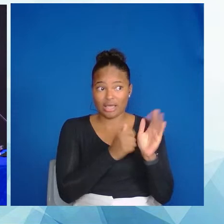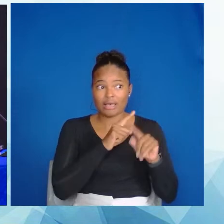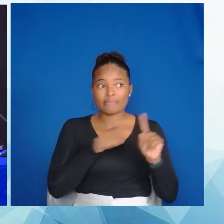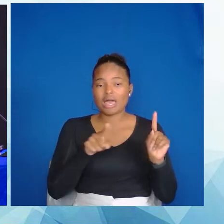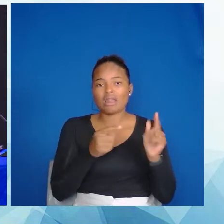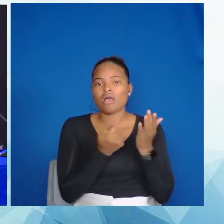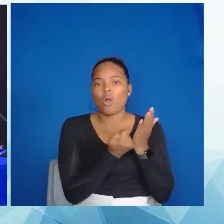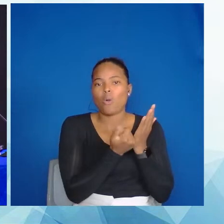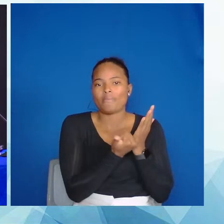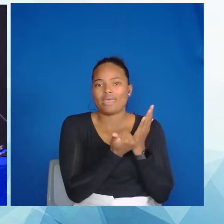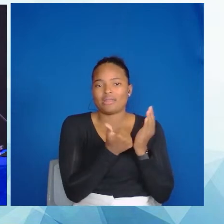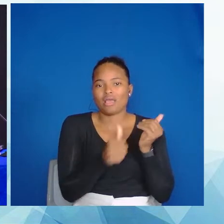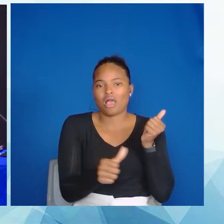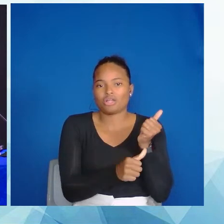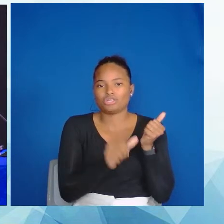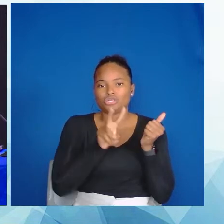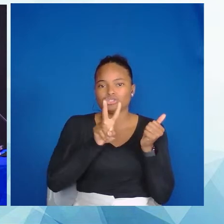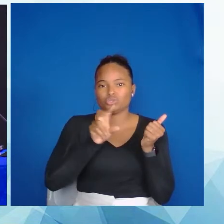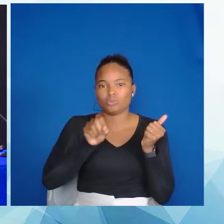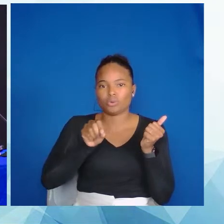omitted under 2.01.